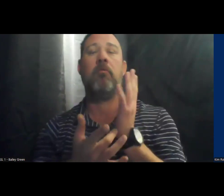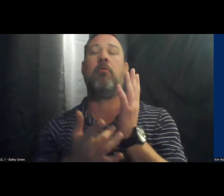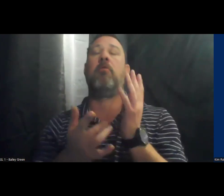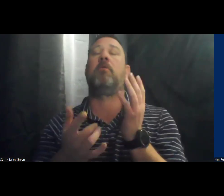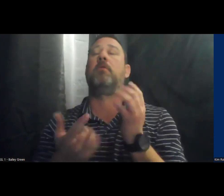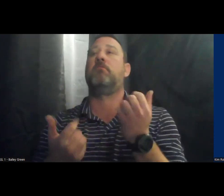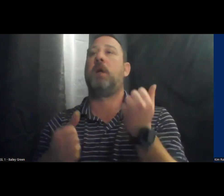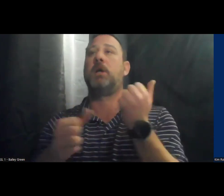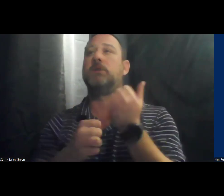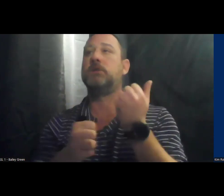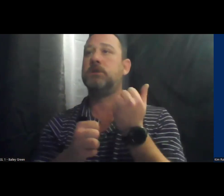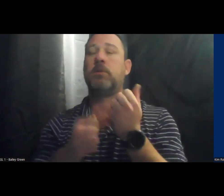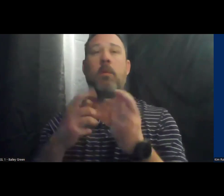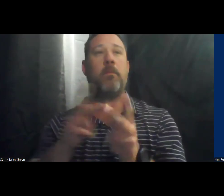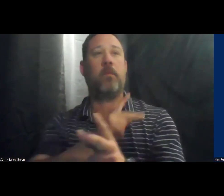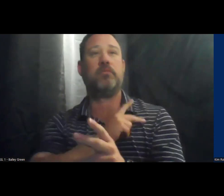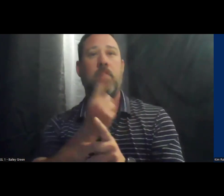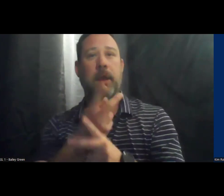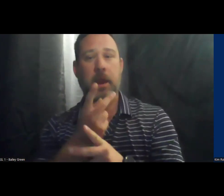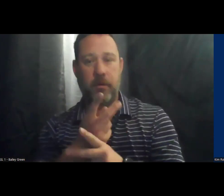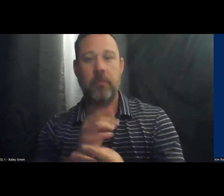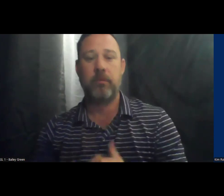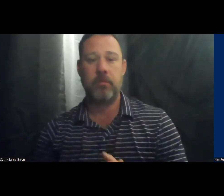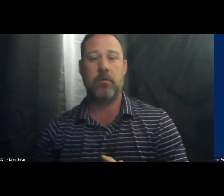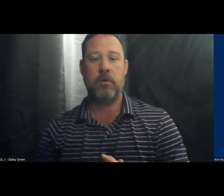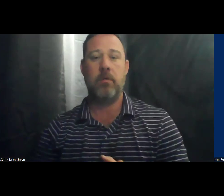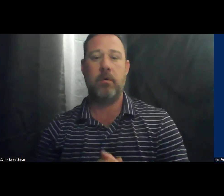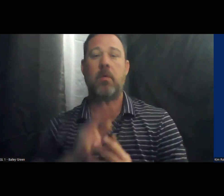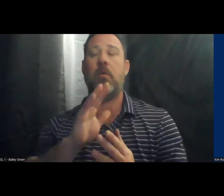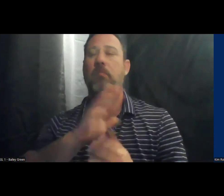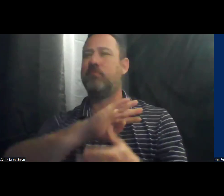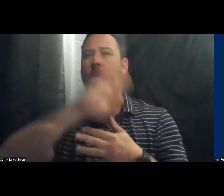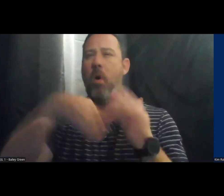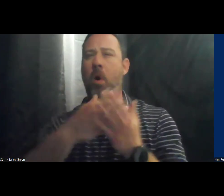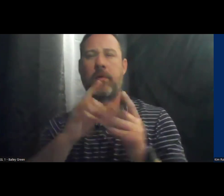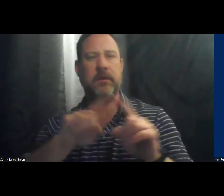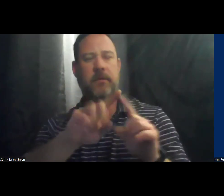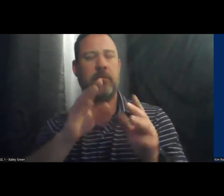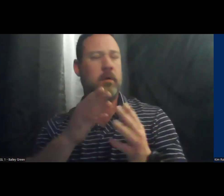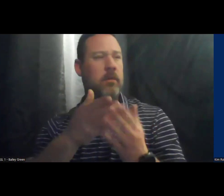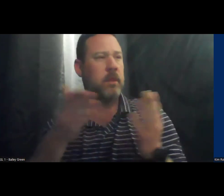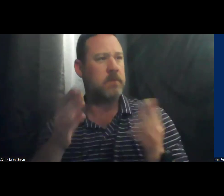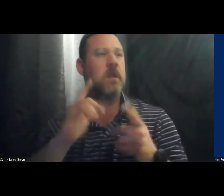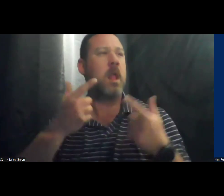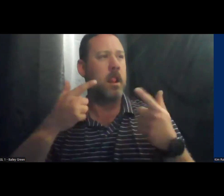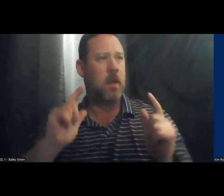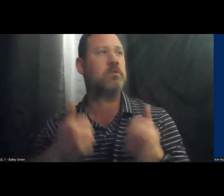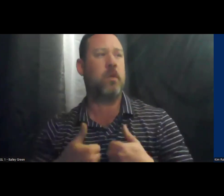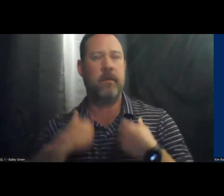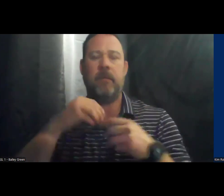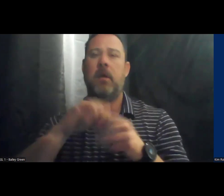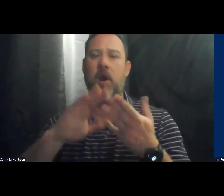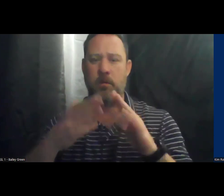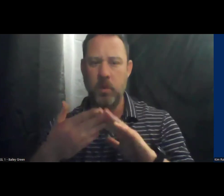assistance of personal care assistants. All of these different things, all of these things that allow us to be able to live in the community